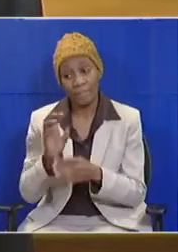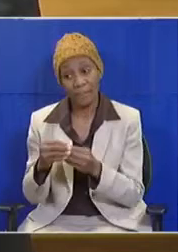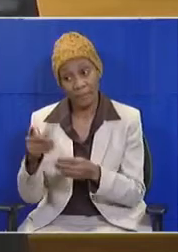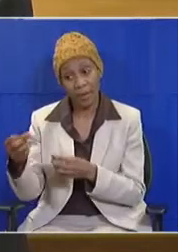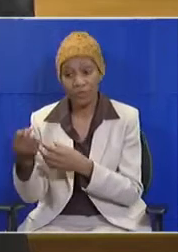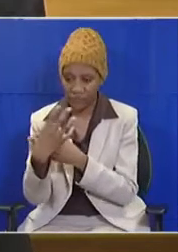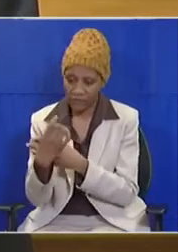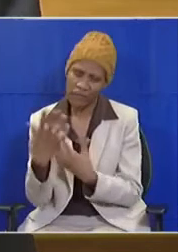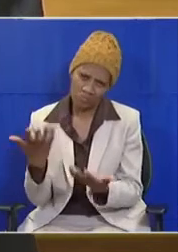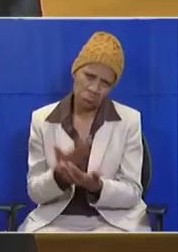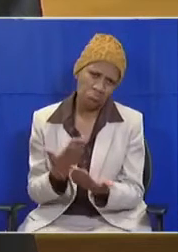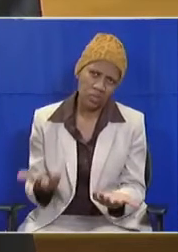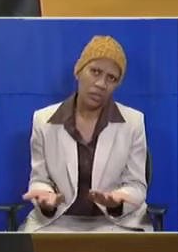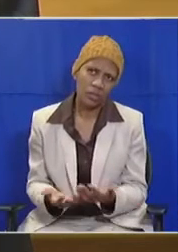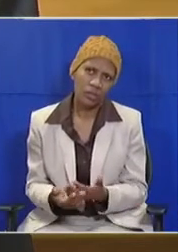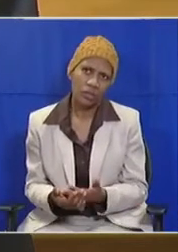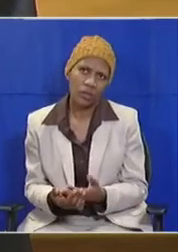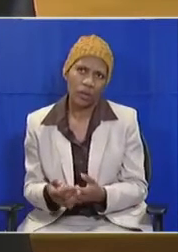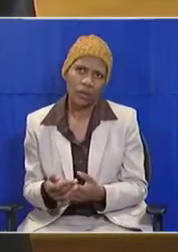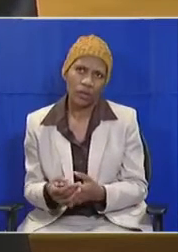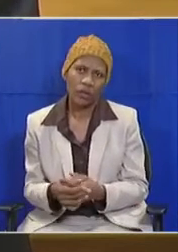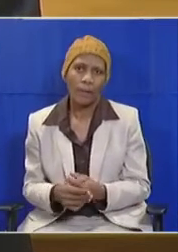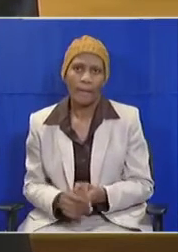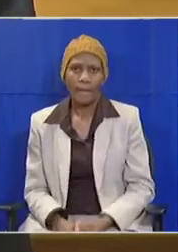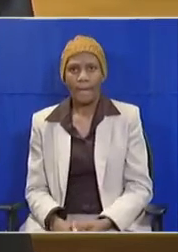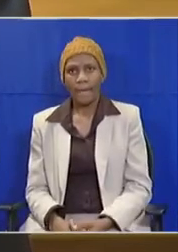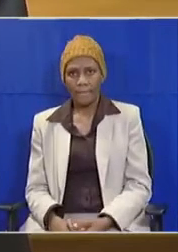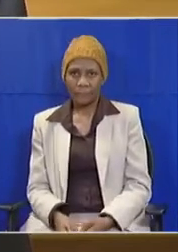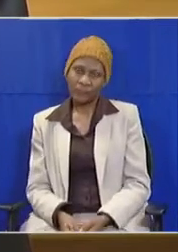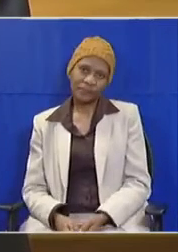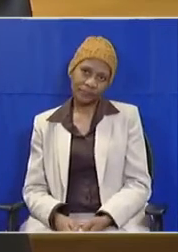into some details, and also engage trade and industry in terms